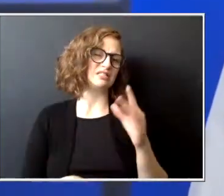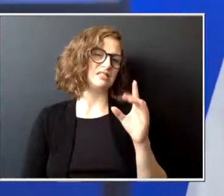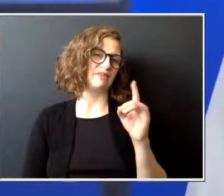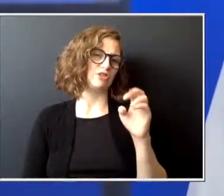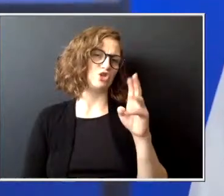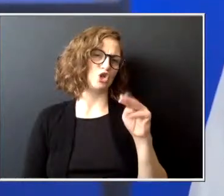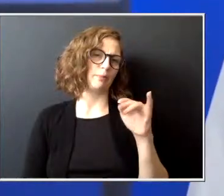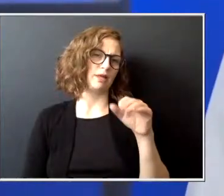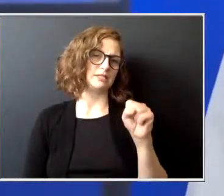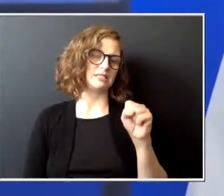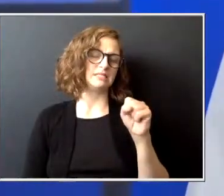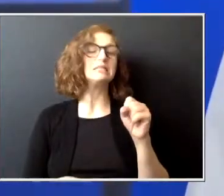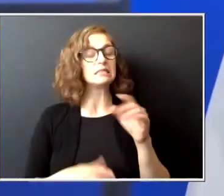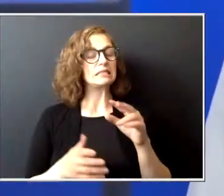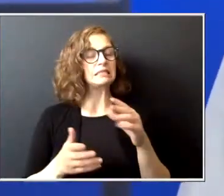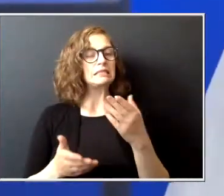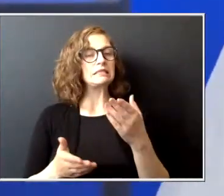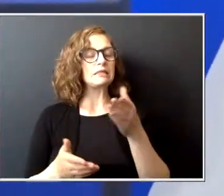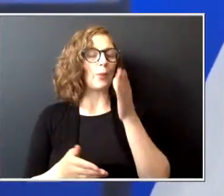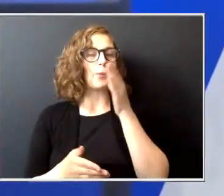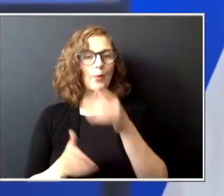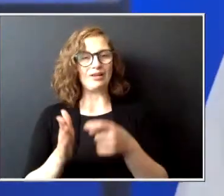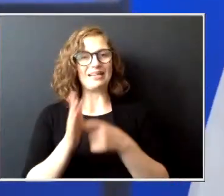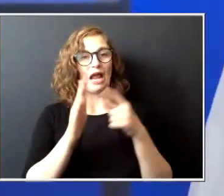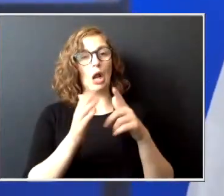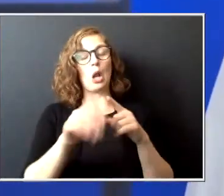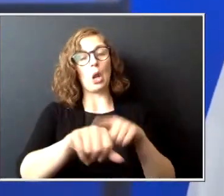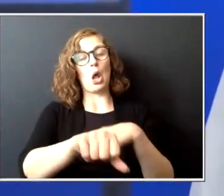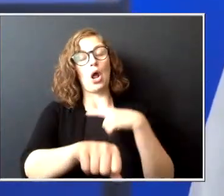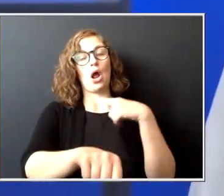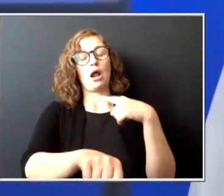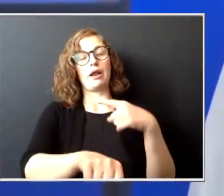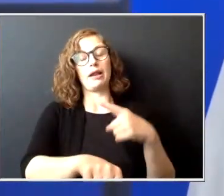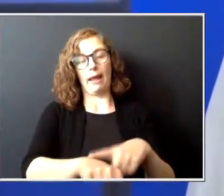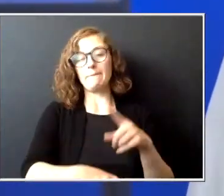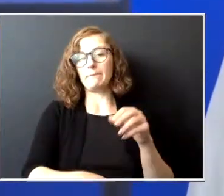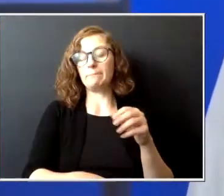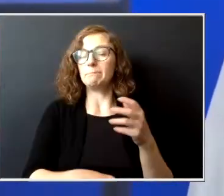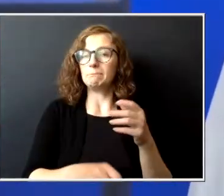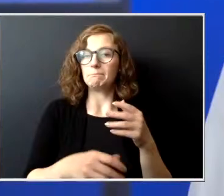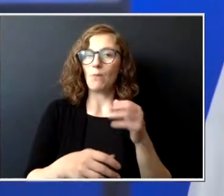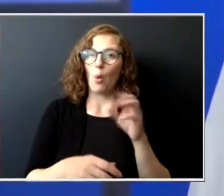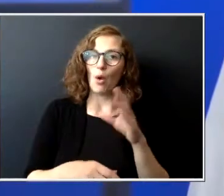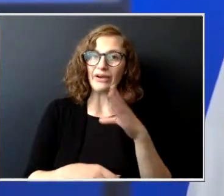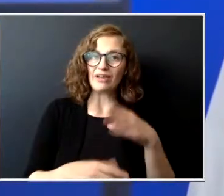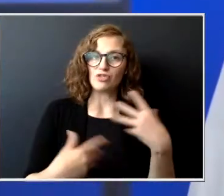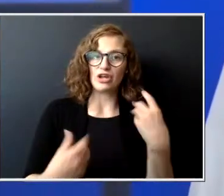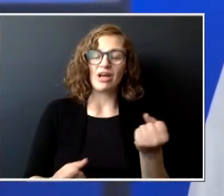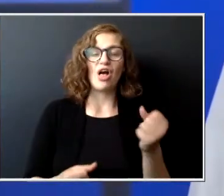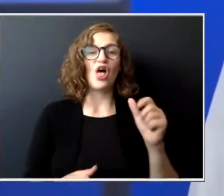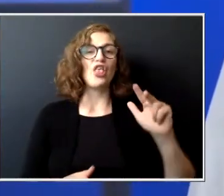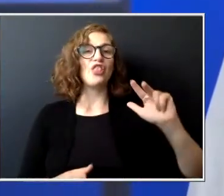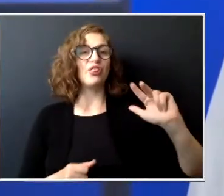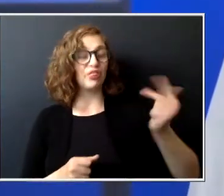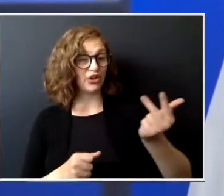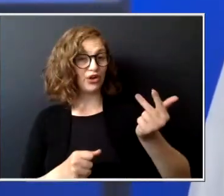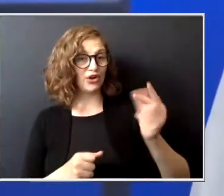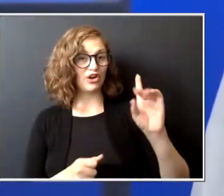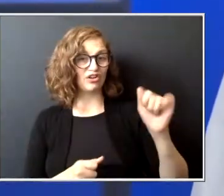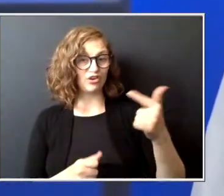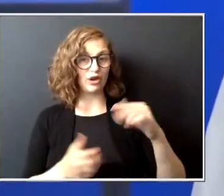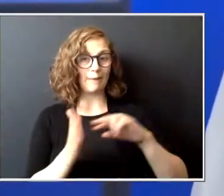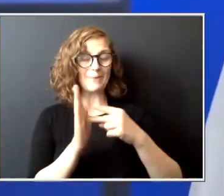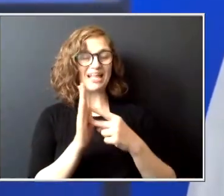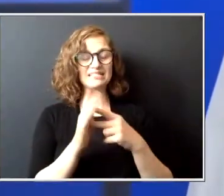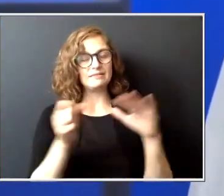heal. Third degree burns are where the entire skin thickness is burned, and usually those burns are not kind of able to heal themselves